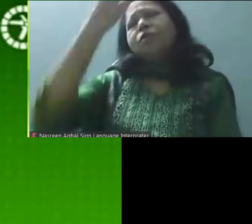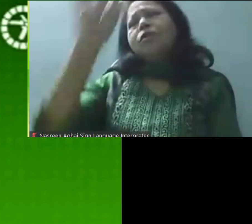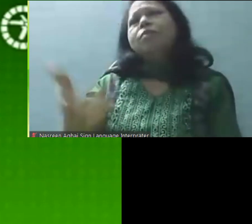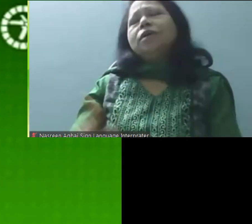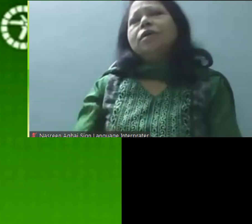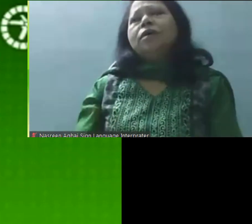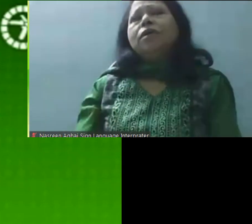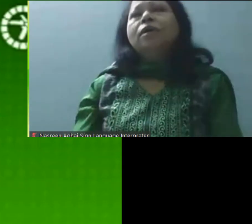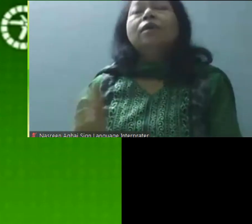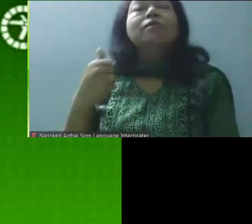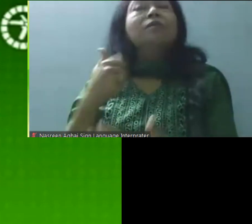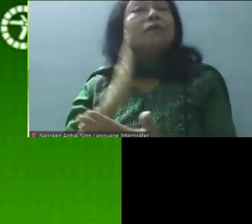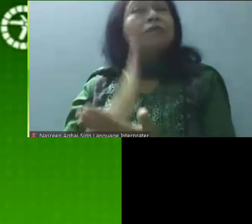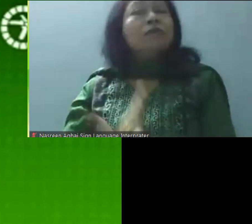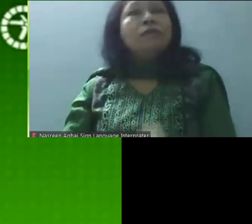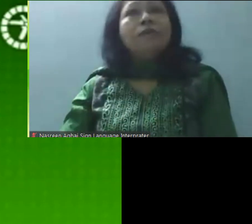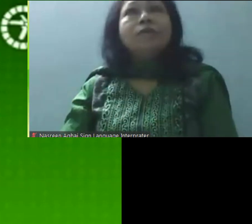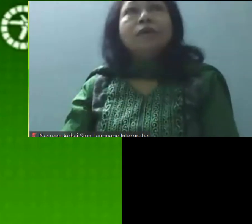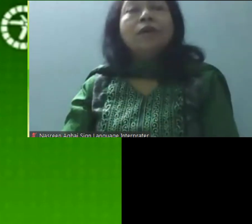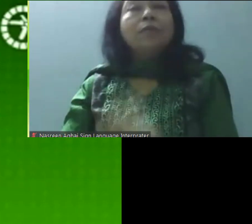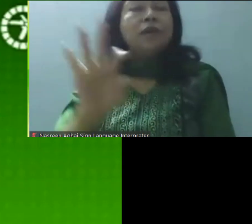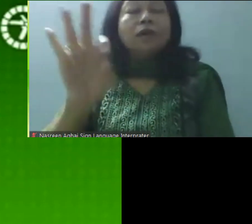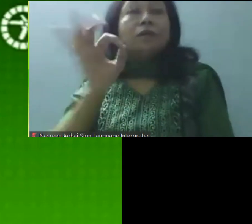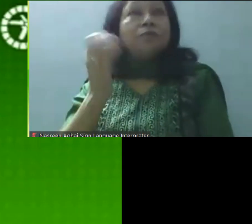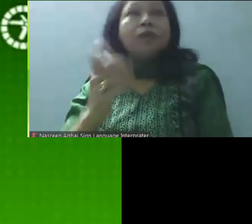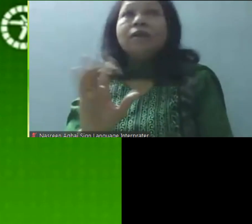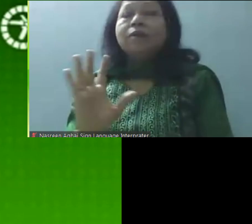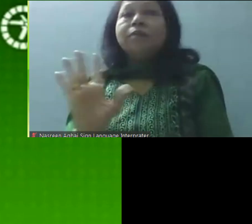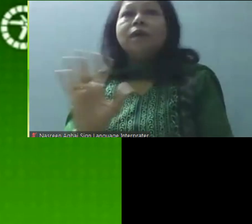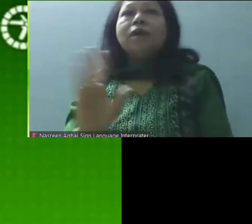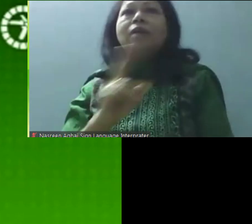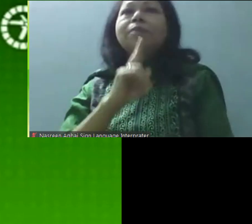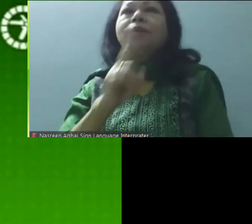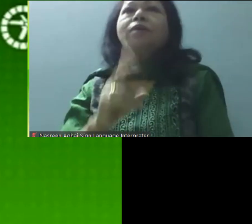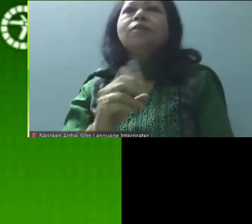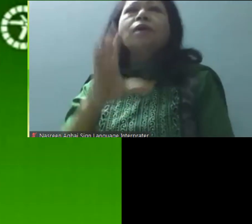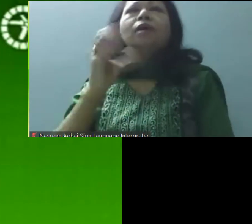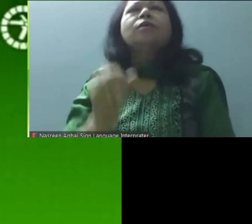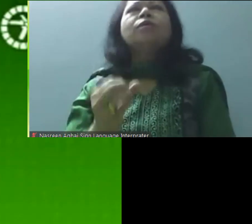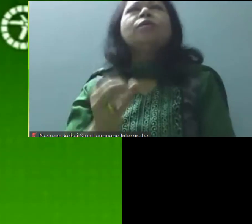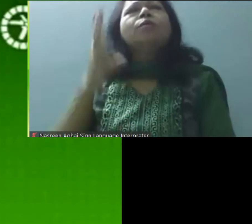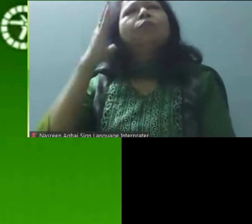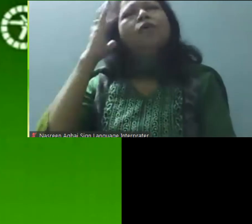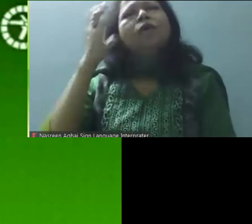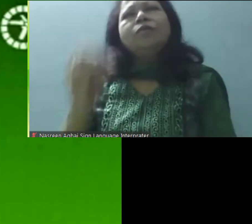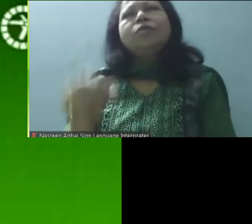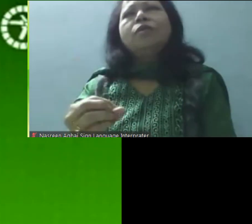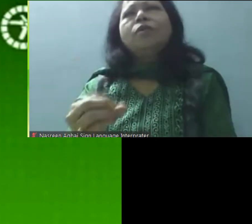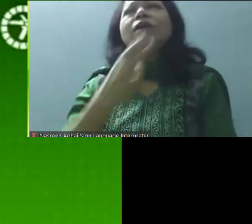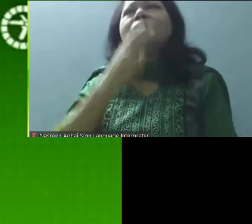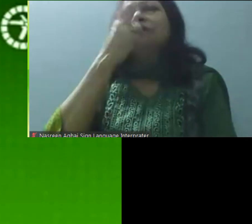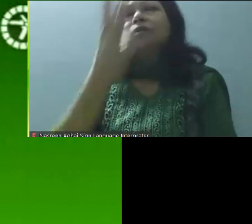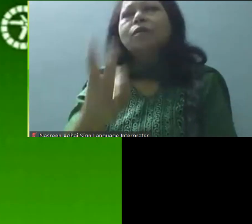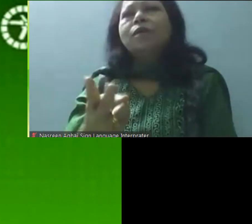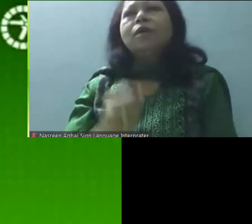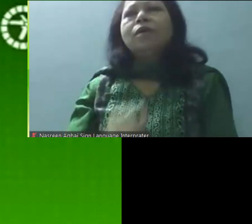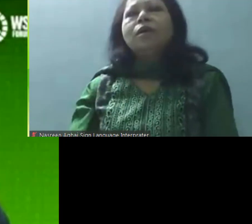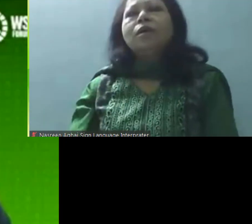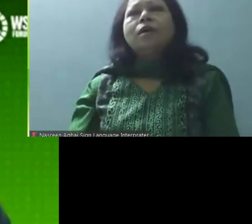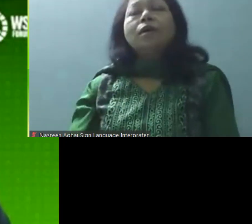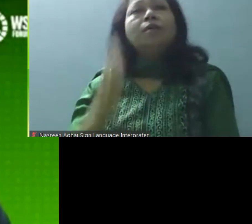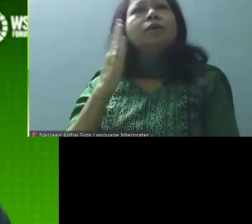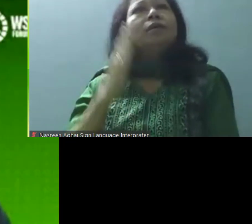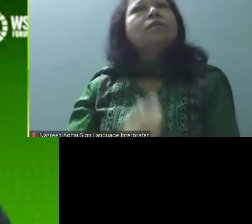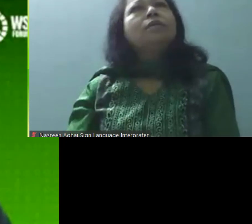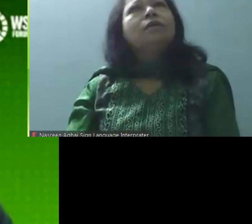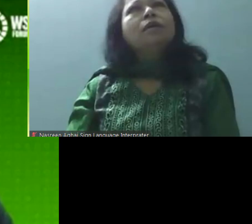struck me, not a specific case, but it's the lack of tooling that I saw. I was struck